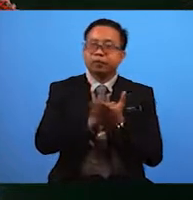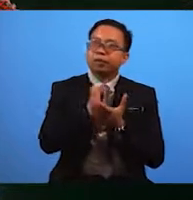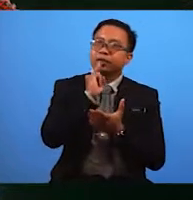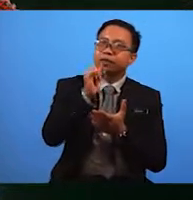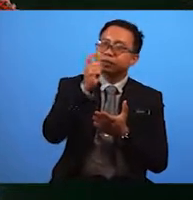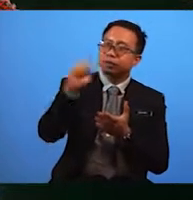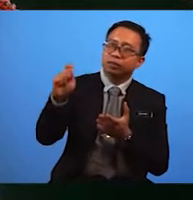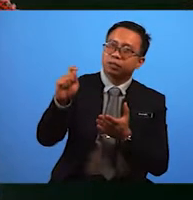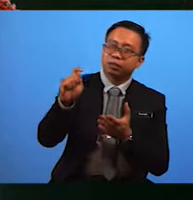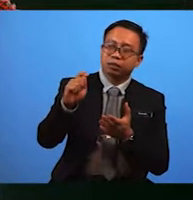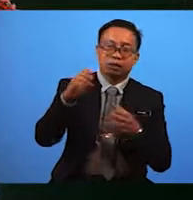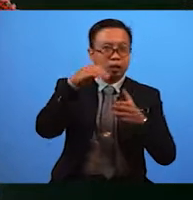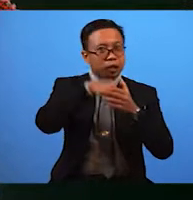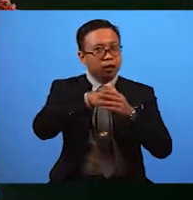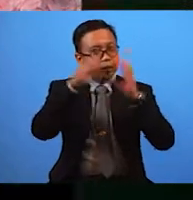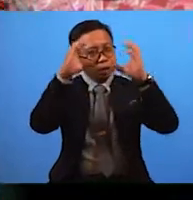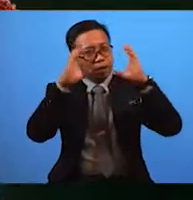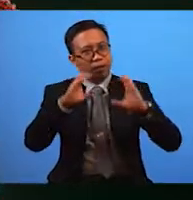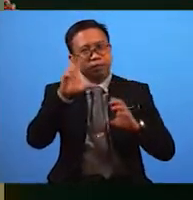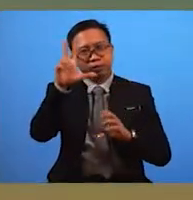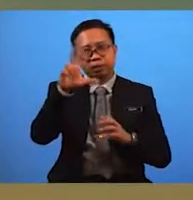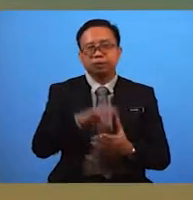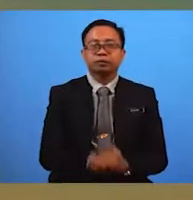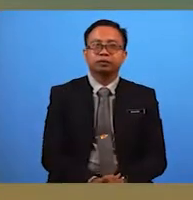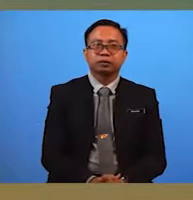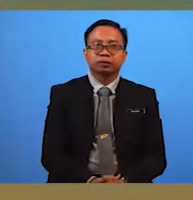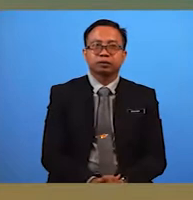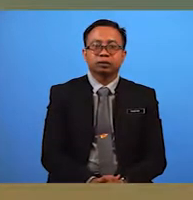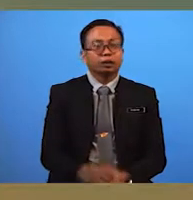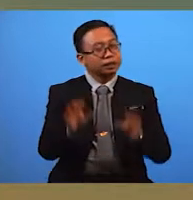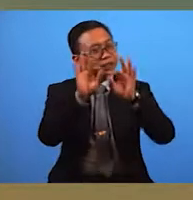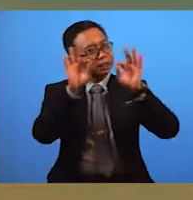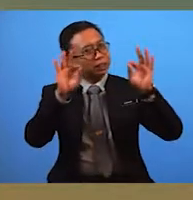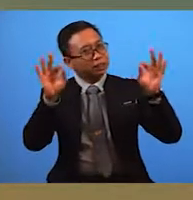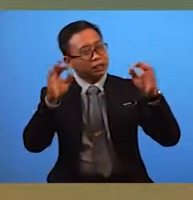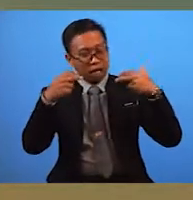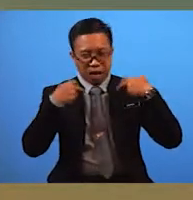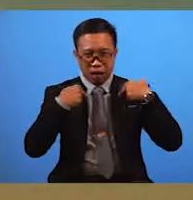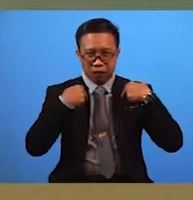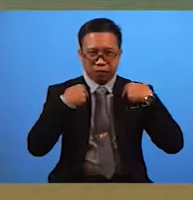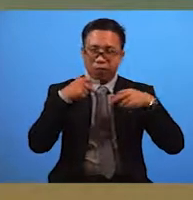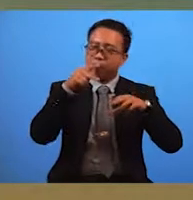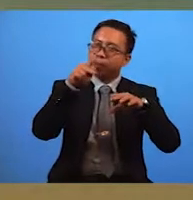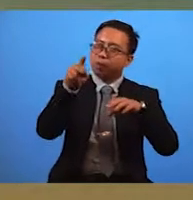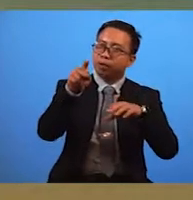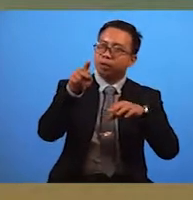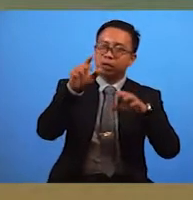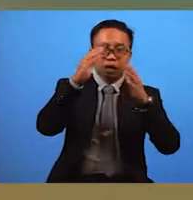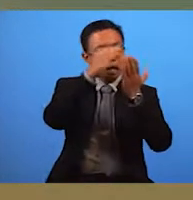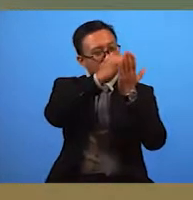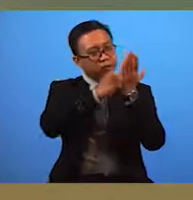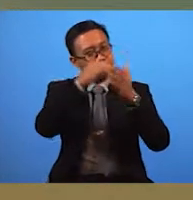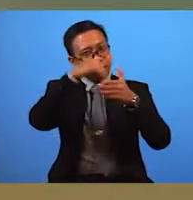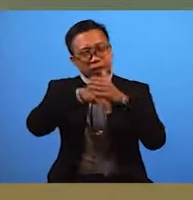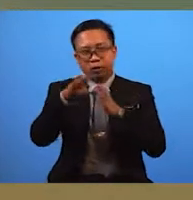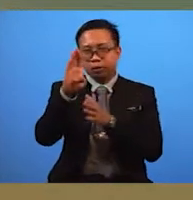These are the contents covered in paragraph 3. The sentences have used the points listed from the